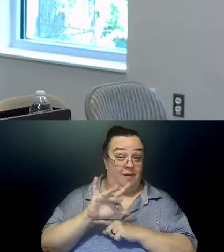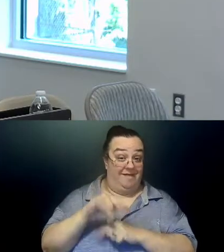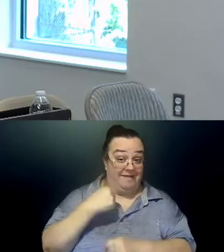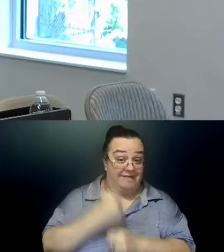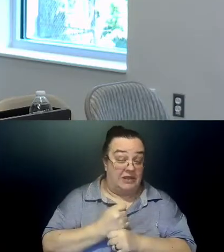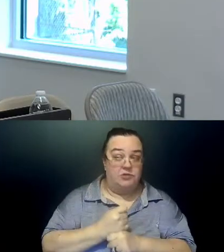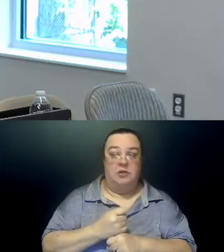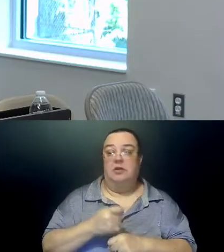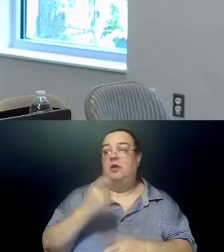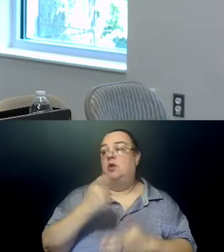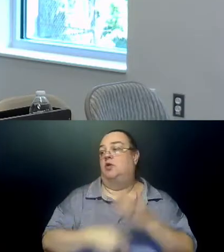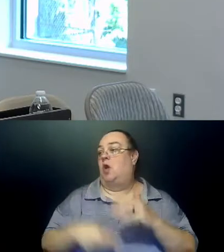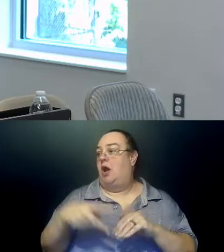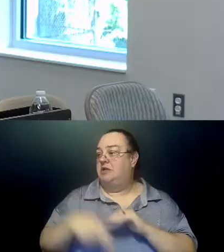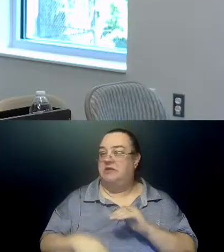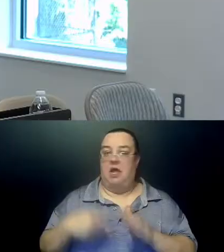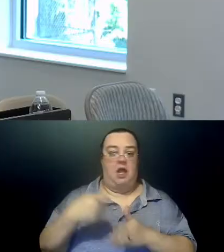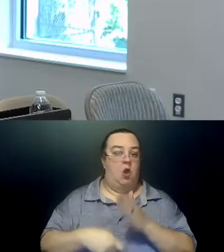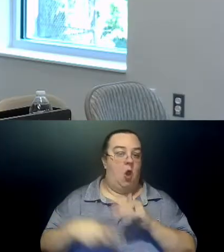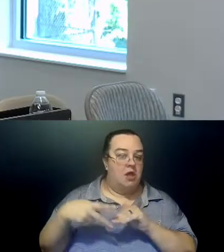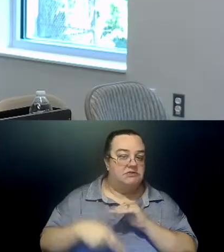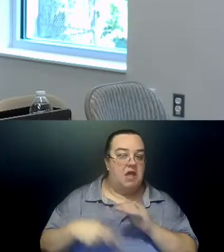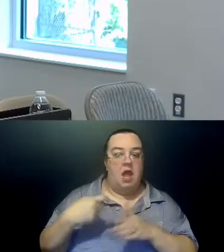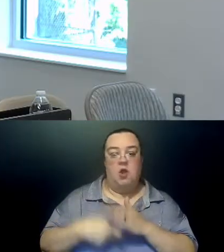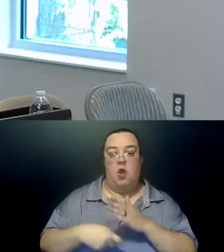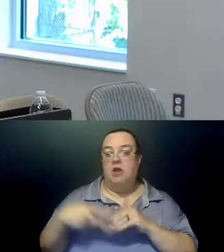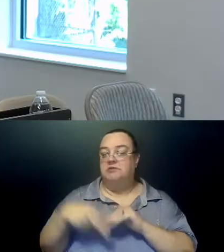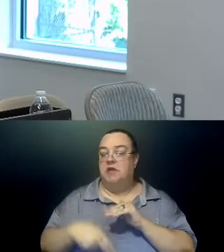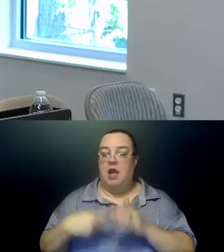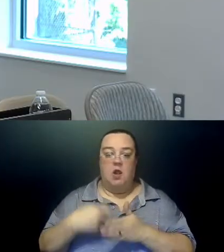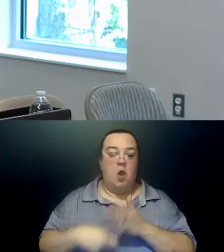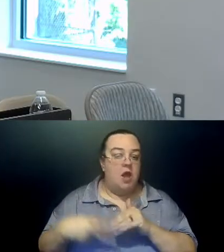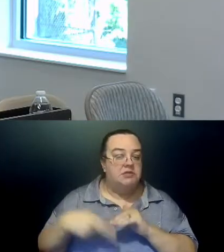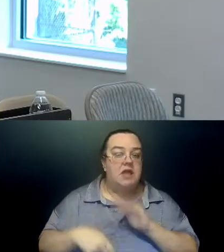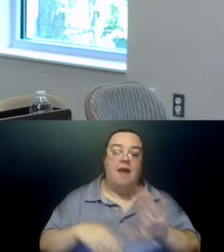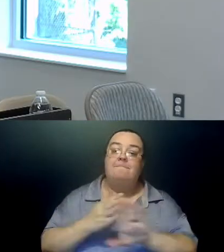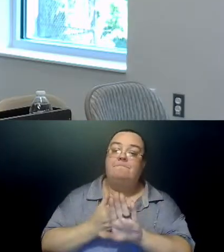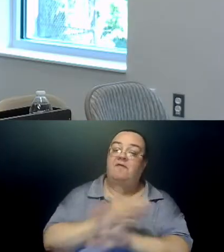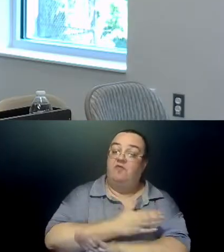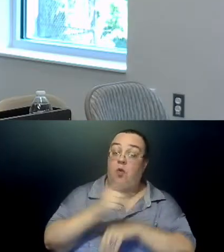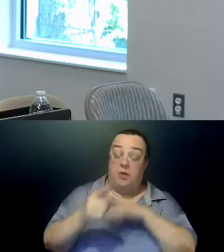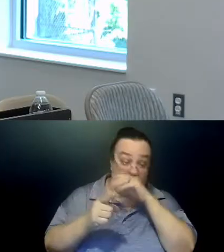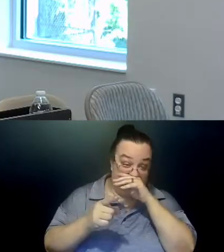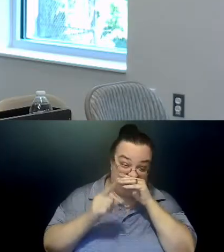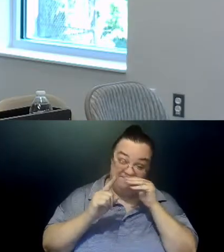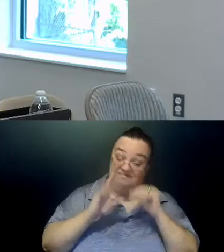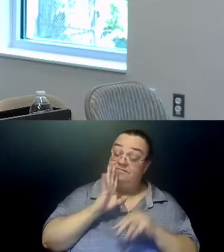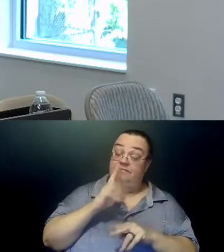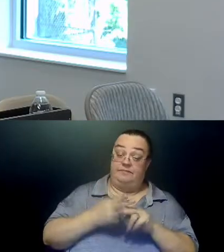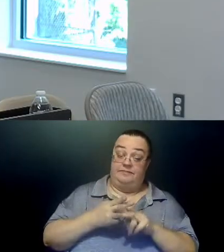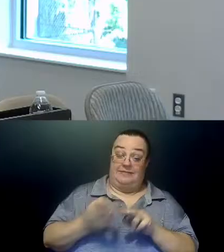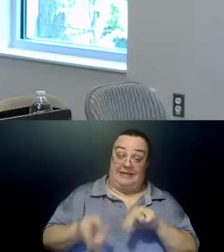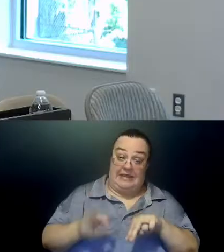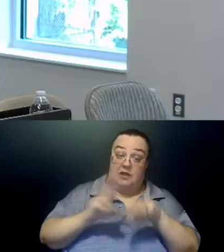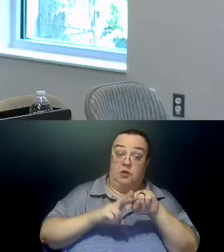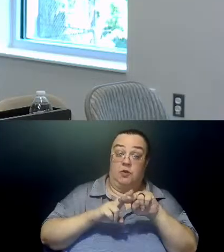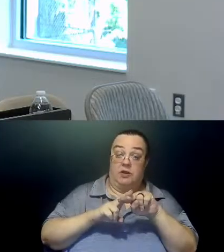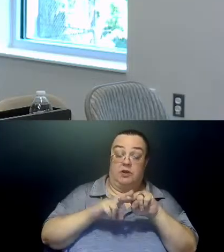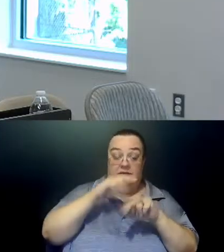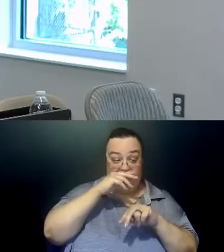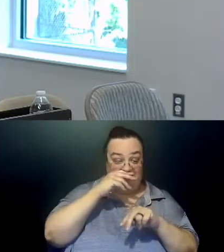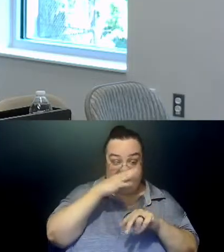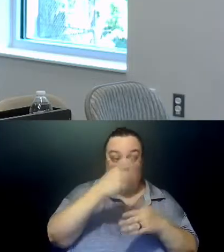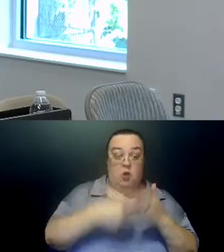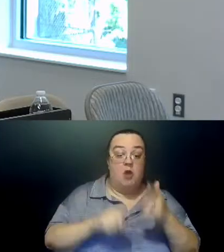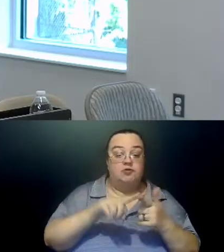cutting, cost cutting, cost cutting. Before you talk about increasing your costs to your customers, you